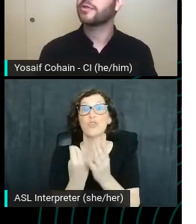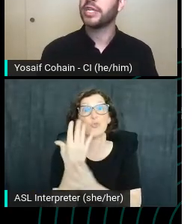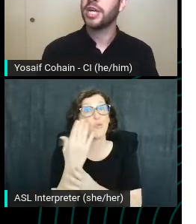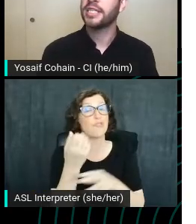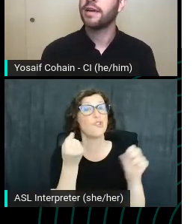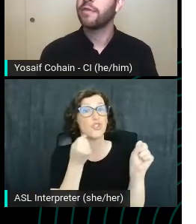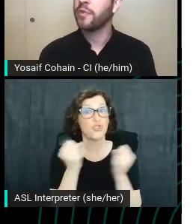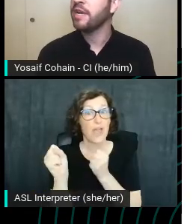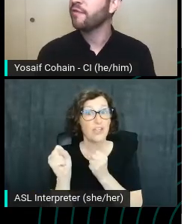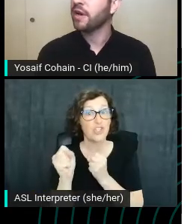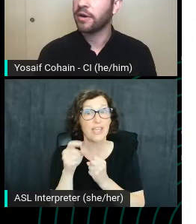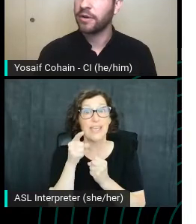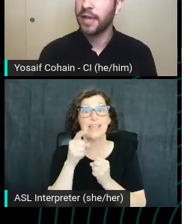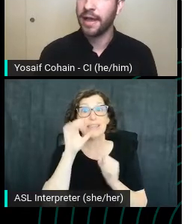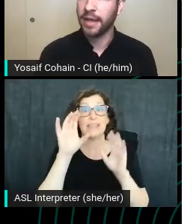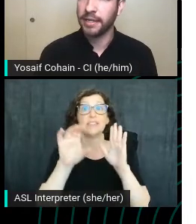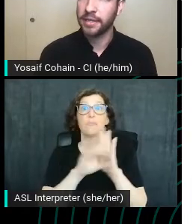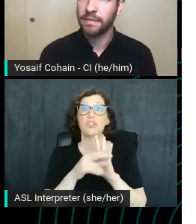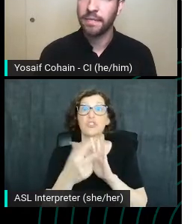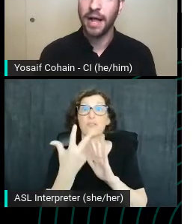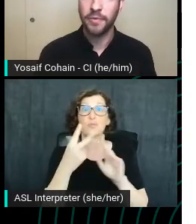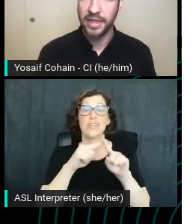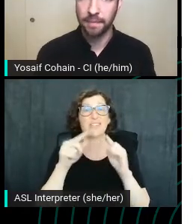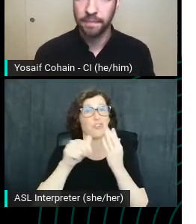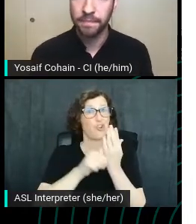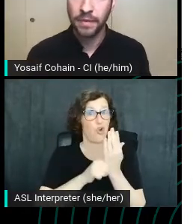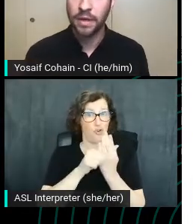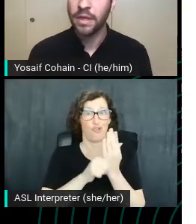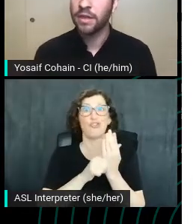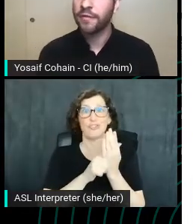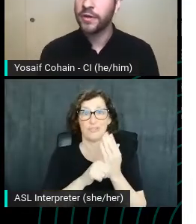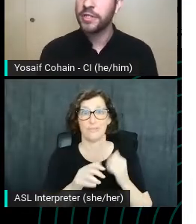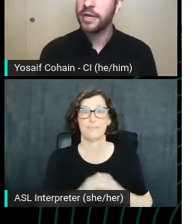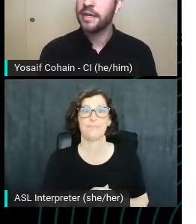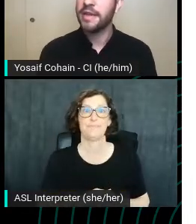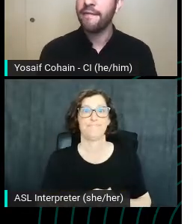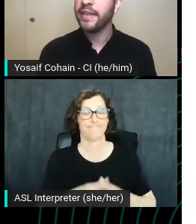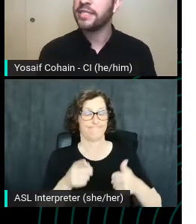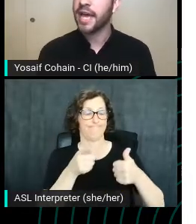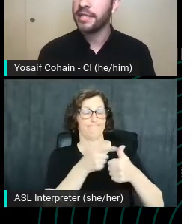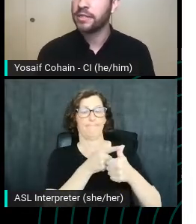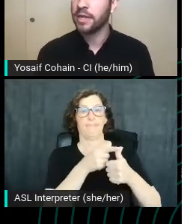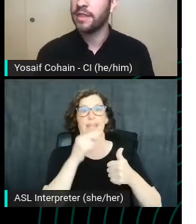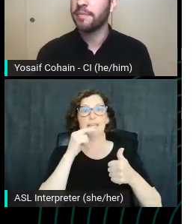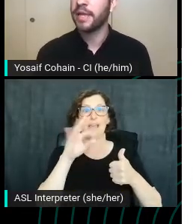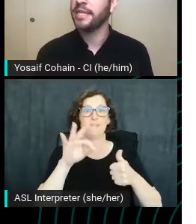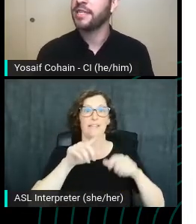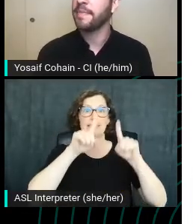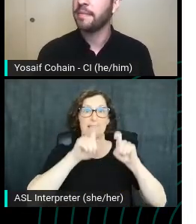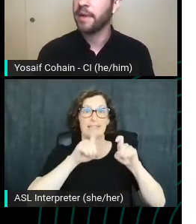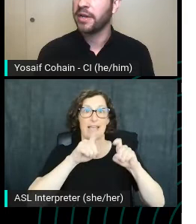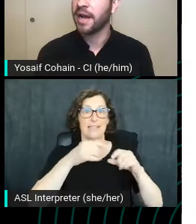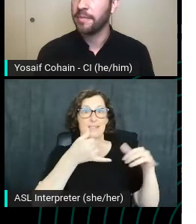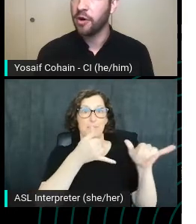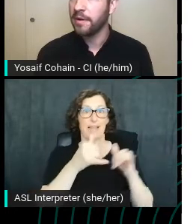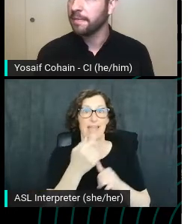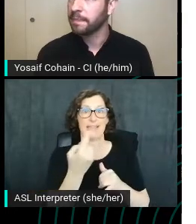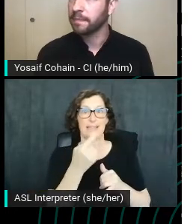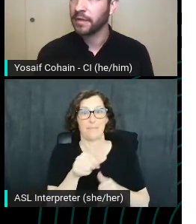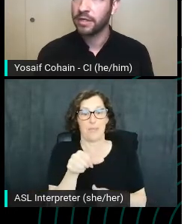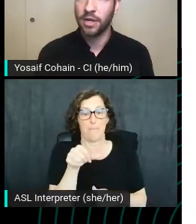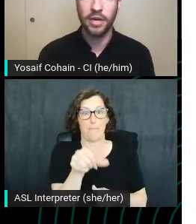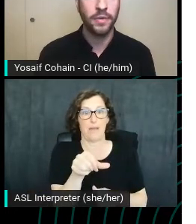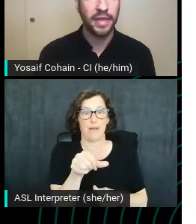we have screenshots of 3 different article headlines. I'll read them. The first, Netflix tests the Play Something button on